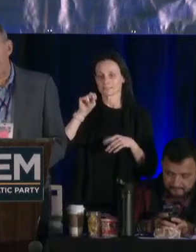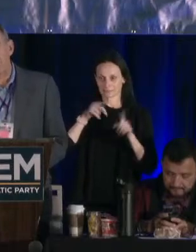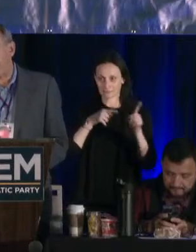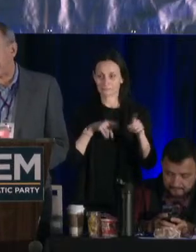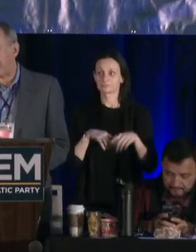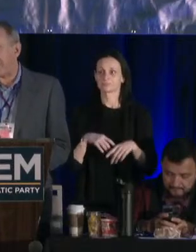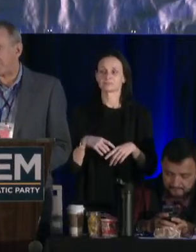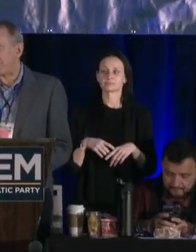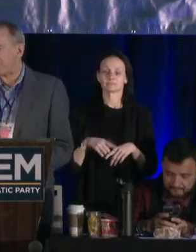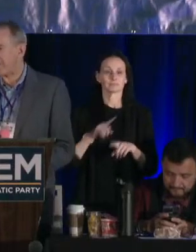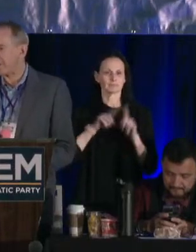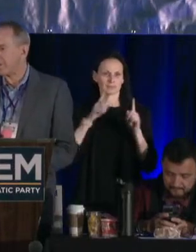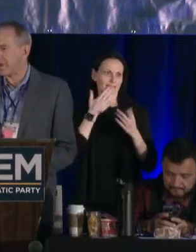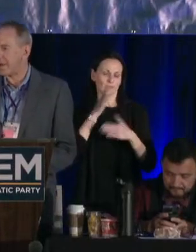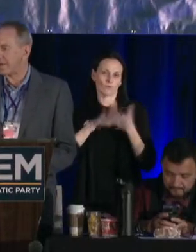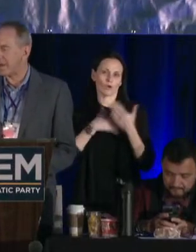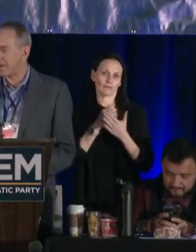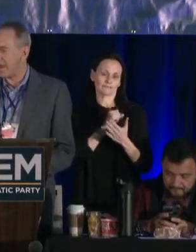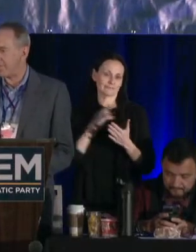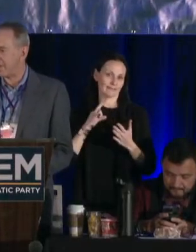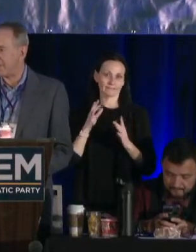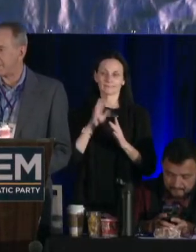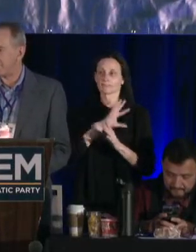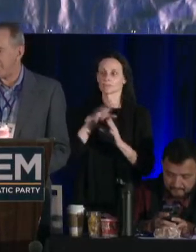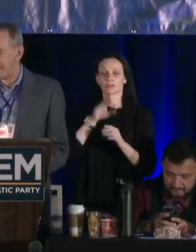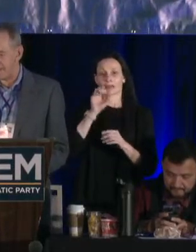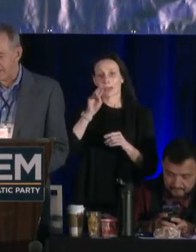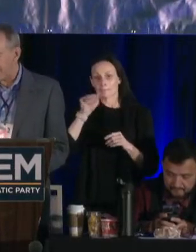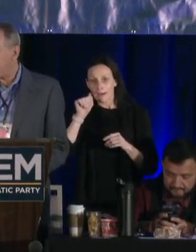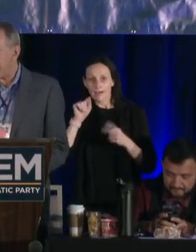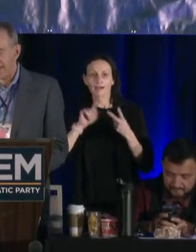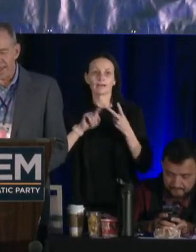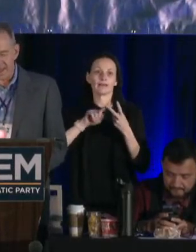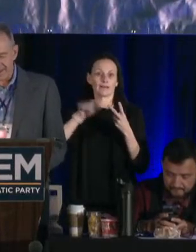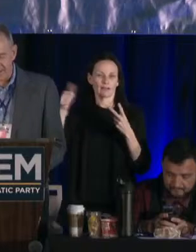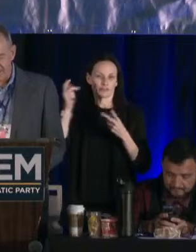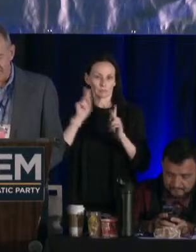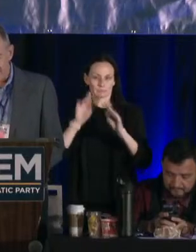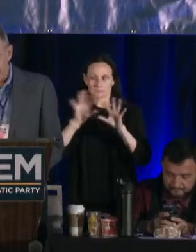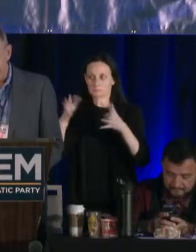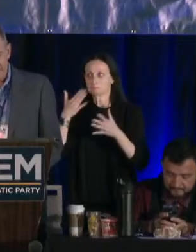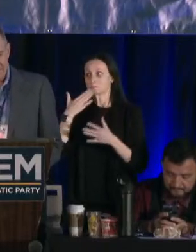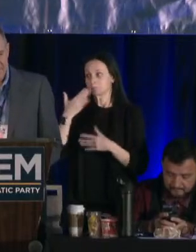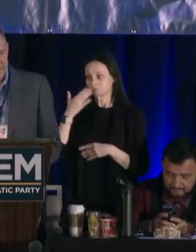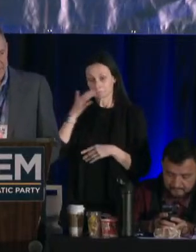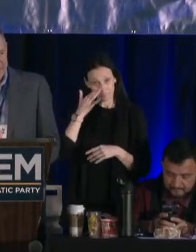And thank all the party staff, especially including Emma and Ben, and